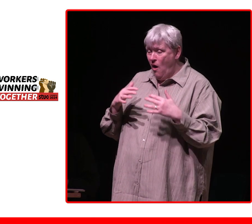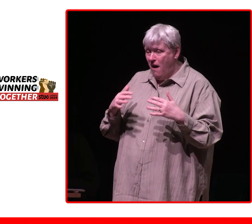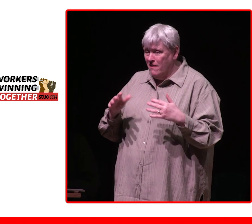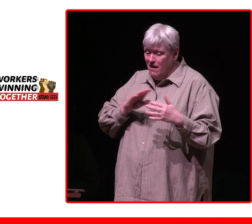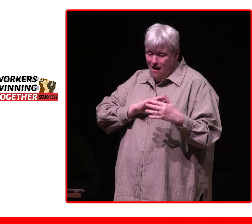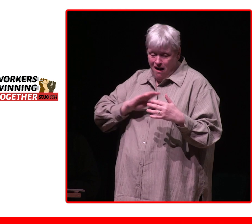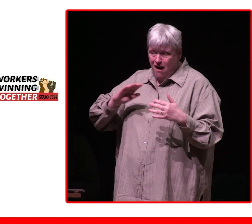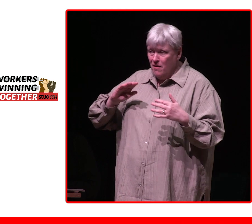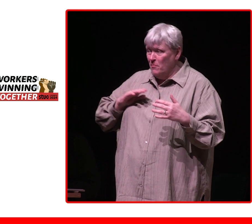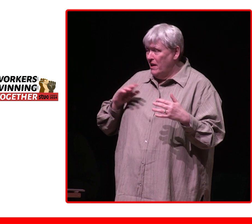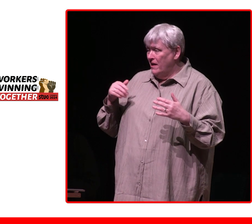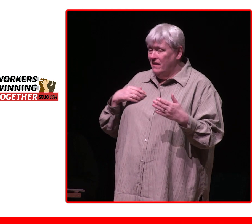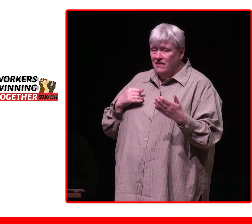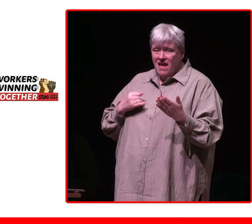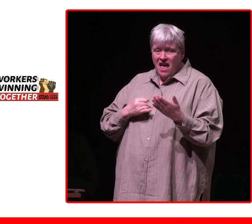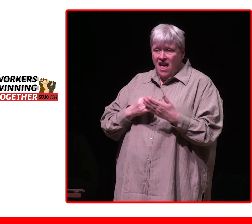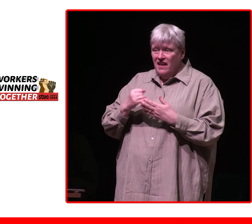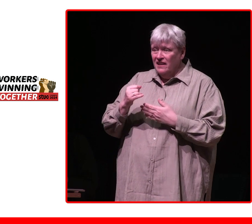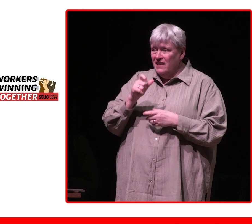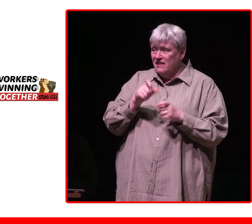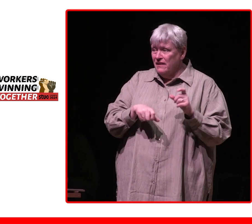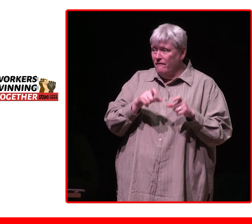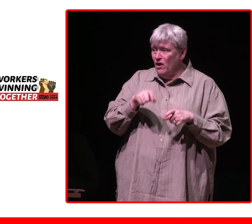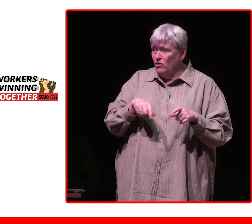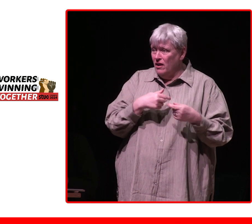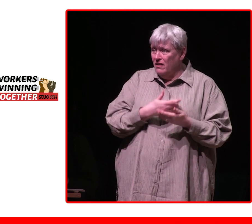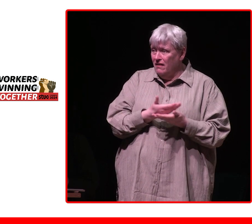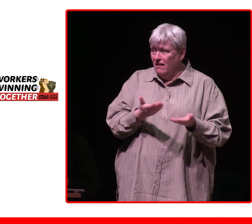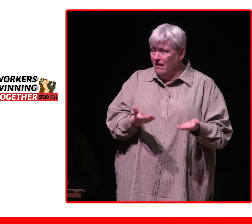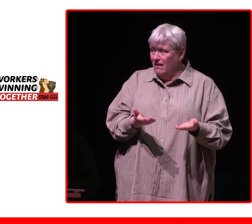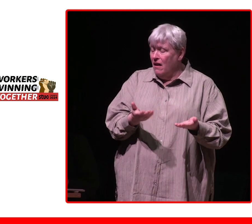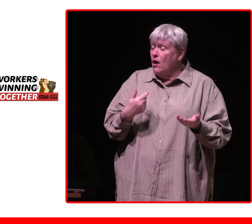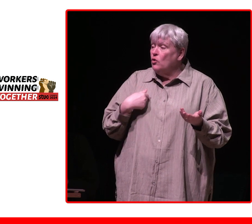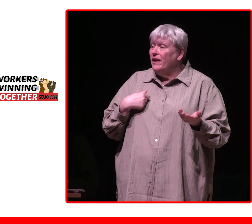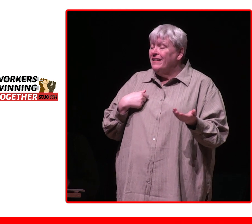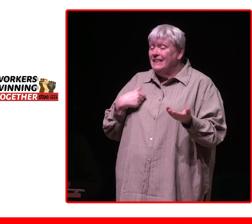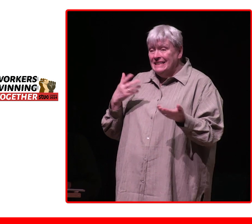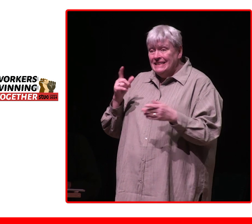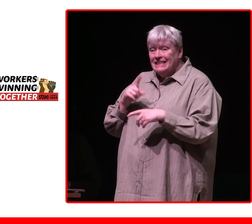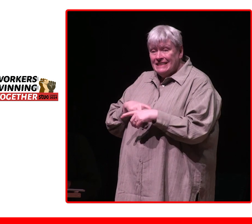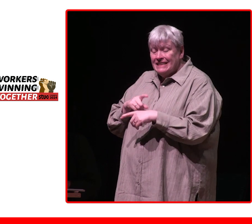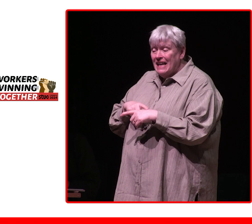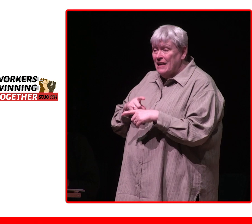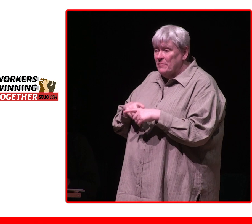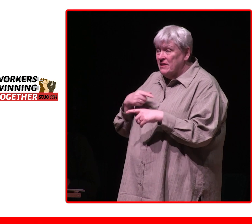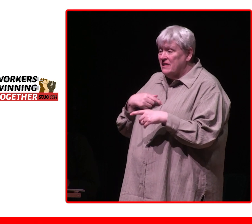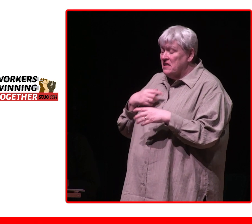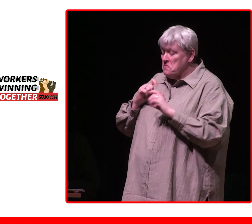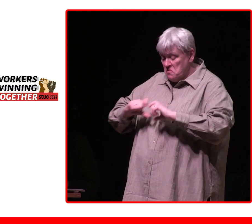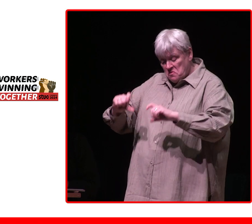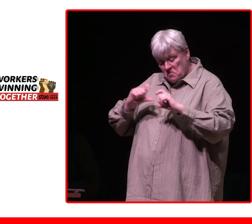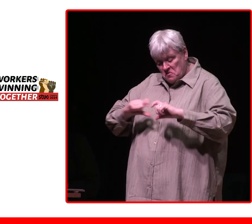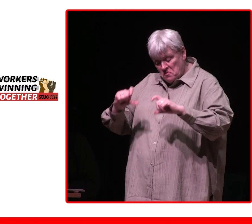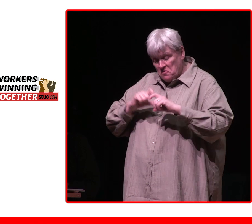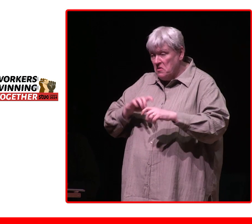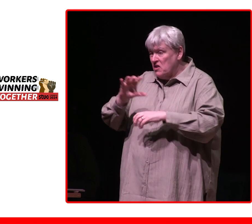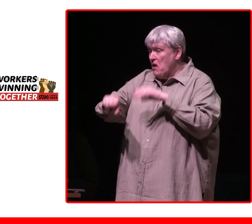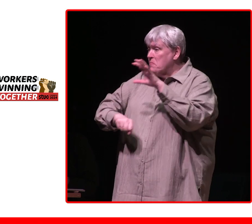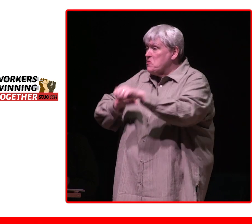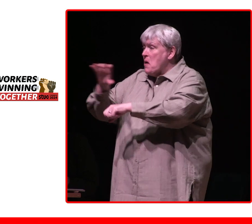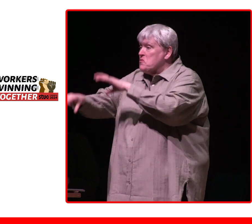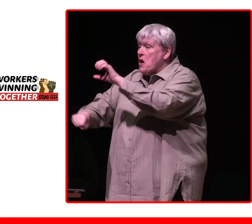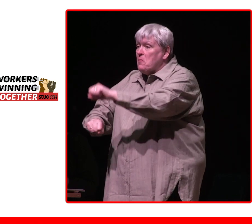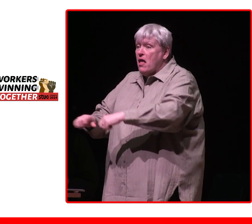army against a civilian population. But in these periods, they press ahead, they grab as much land as they